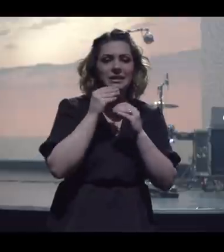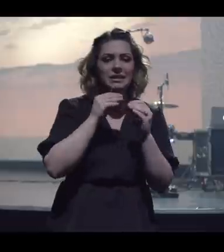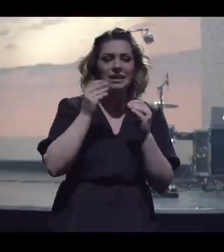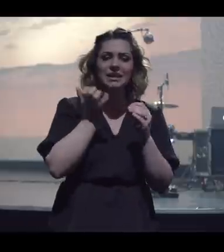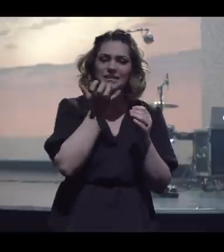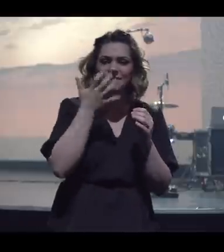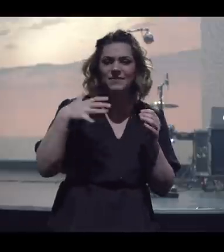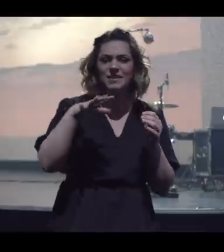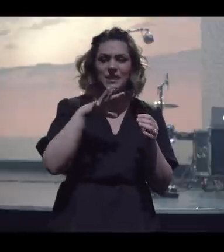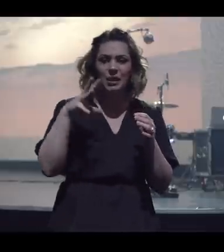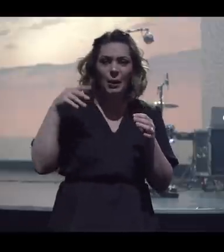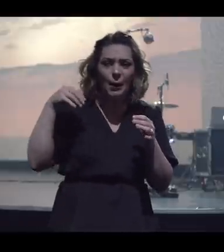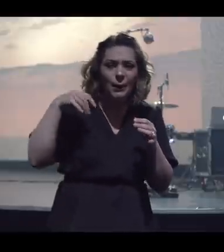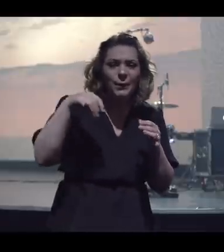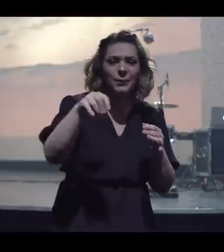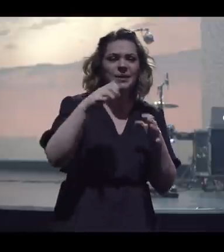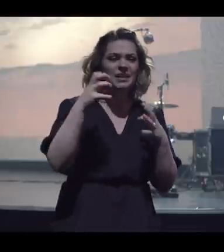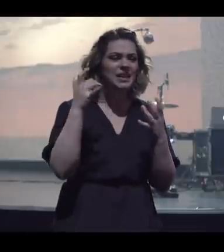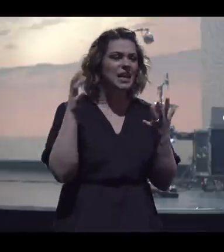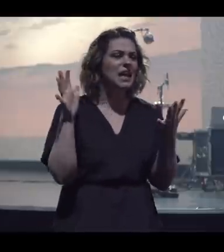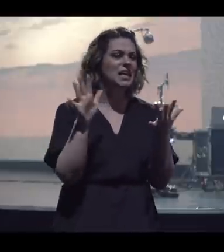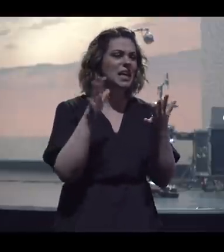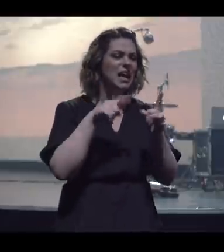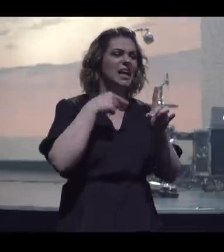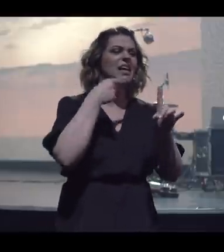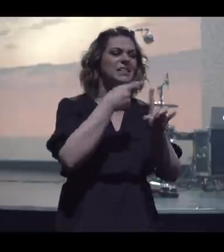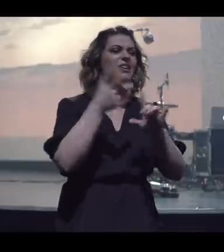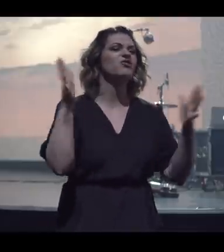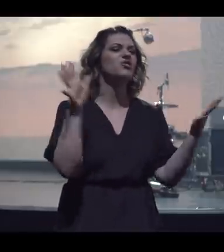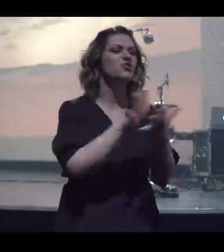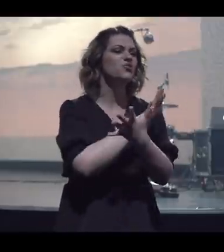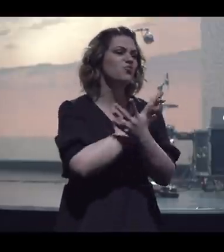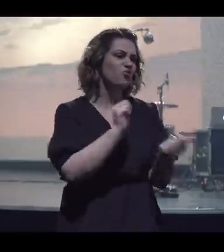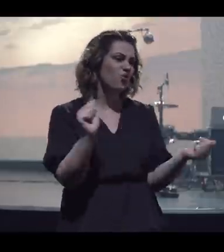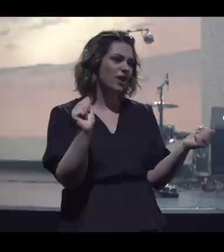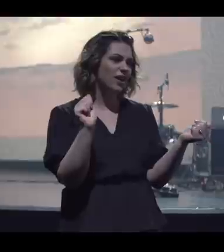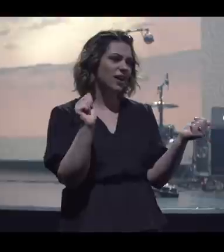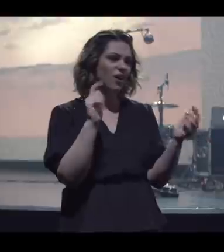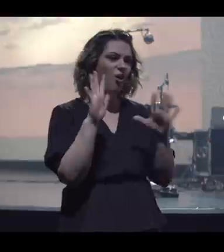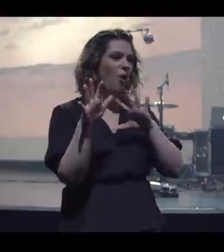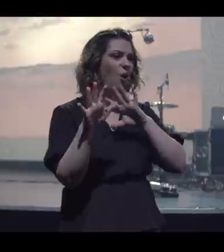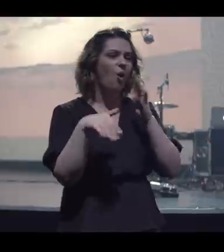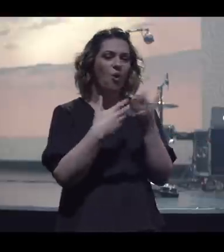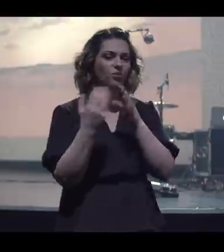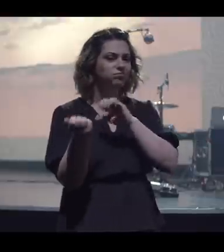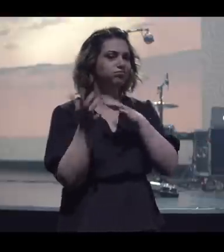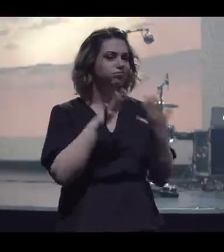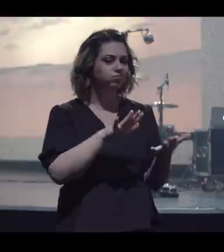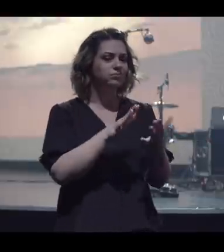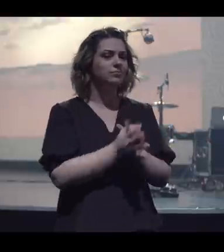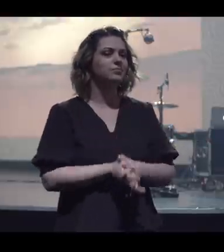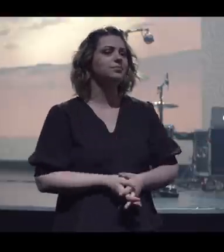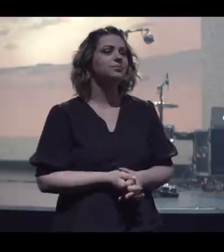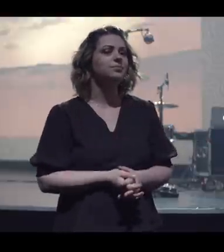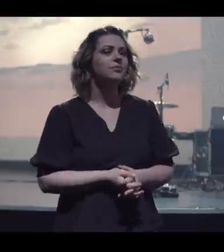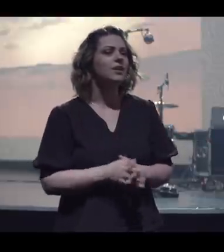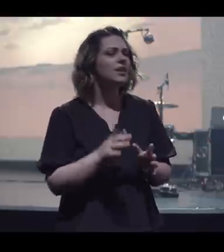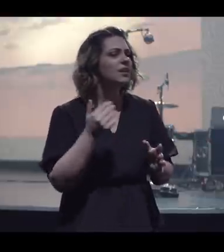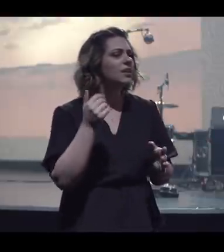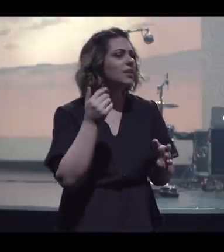plants, totally destroying the field and killing themselves in the process. Does this sound familiar to